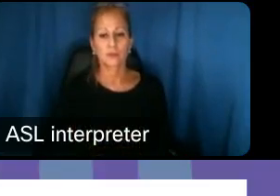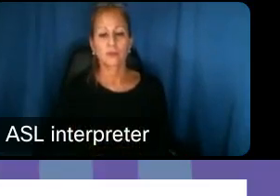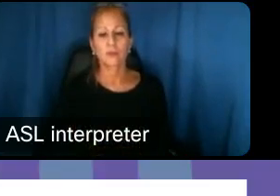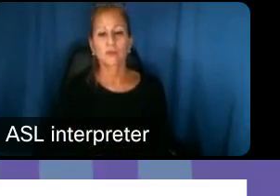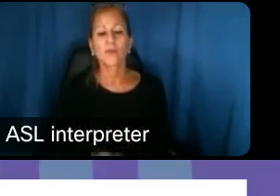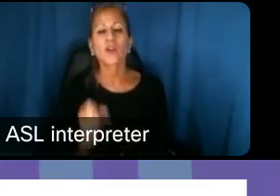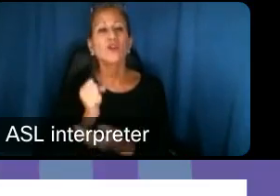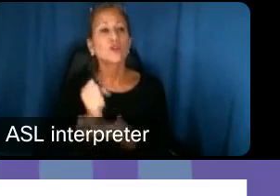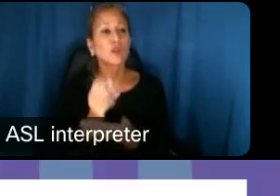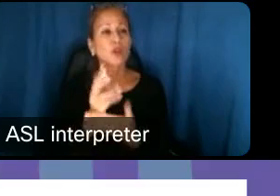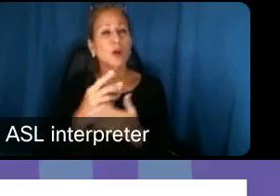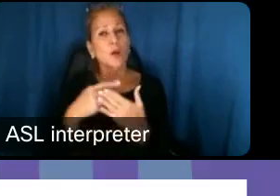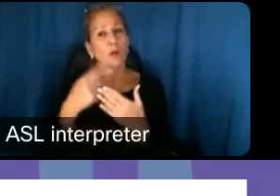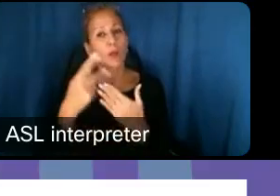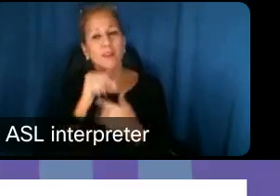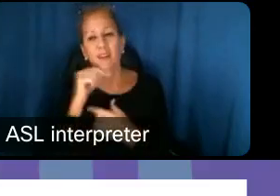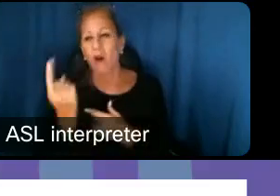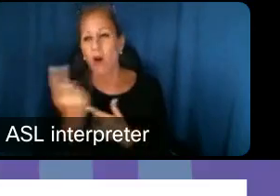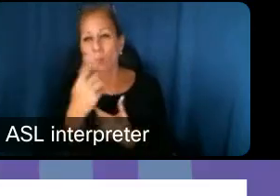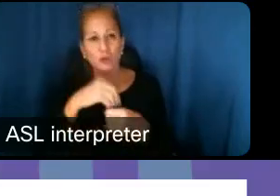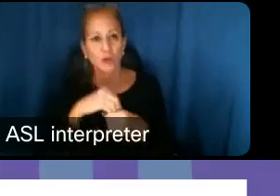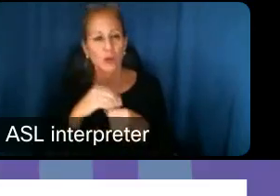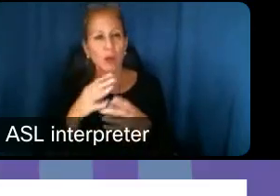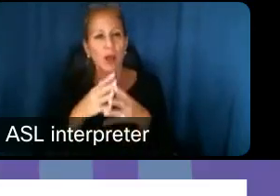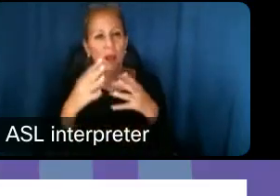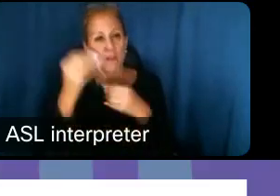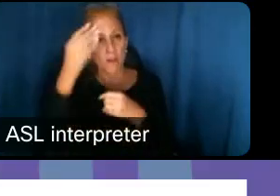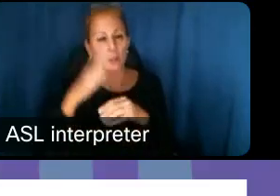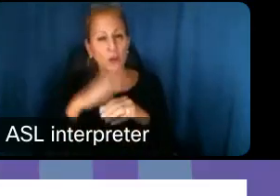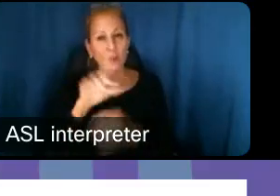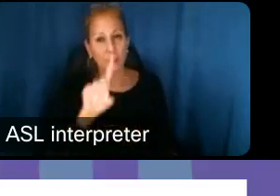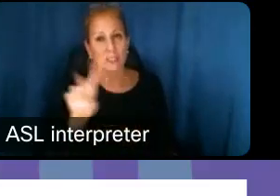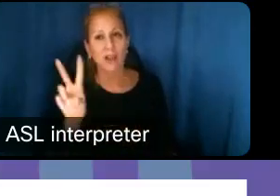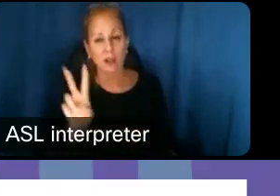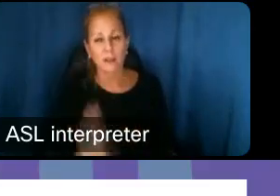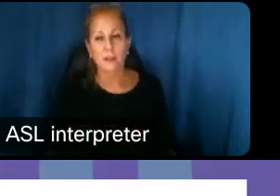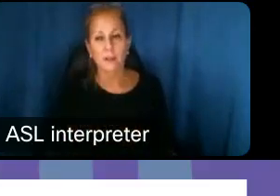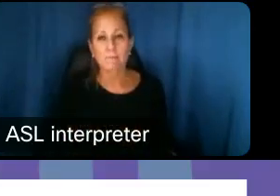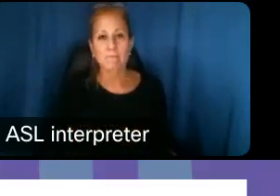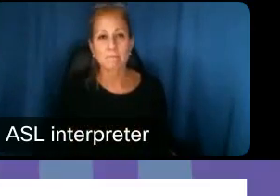Social work programs do not always include a lot of information on domestic violence.